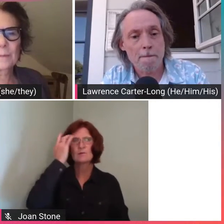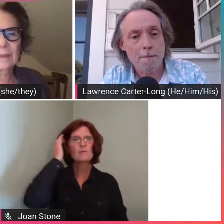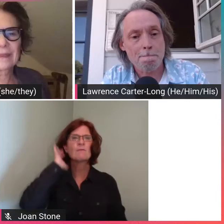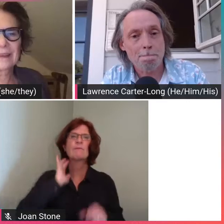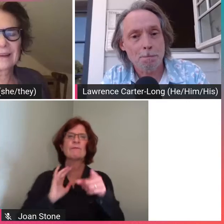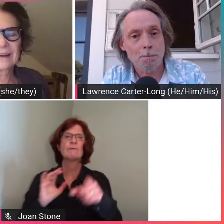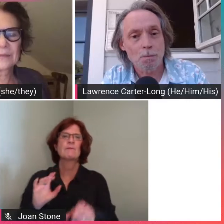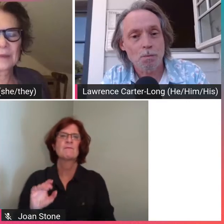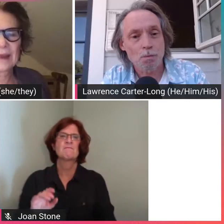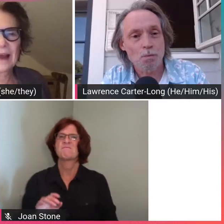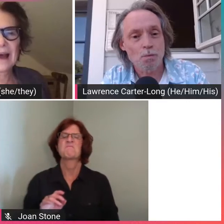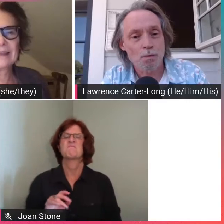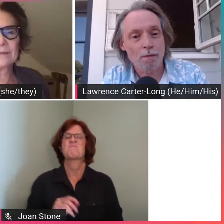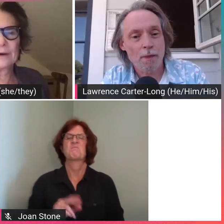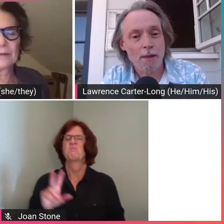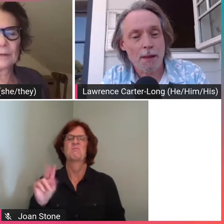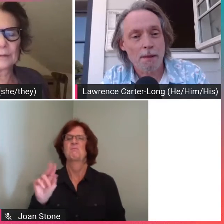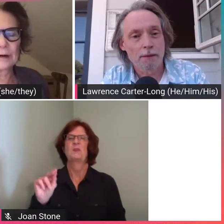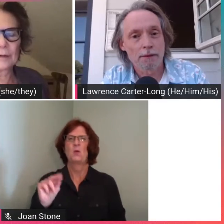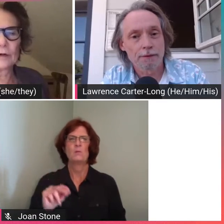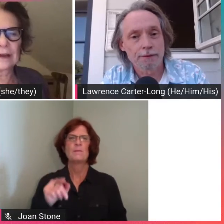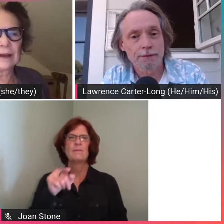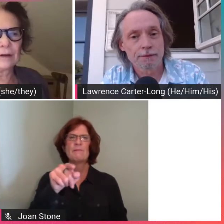Sadly, I don't think so. Well, I think